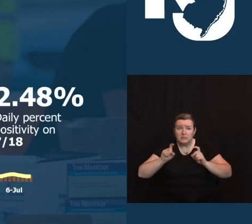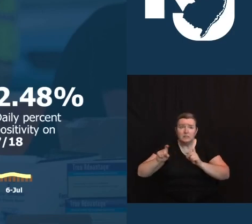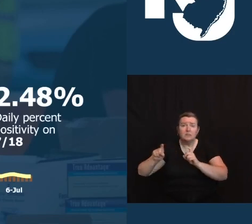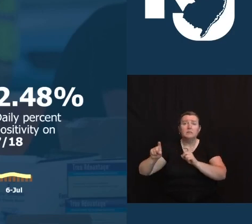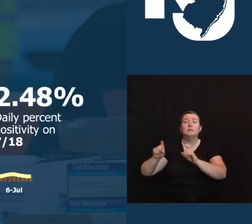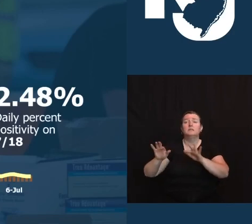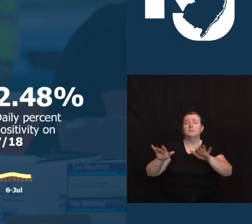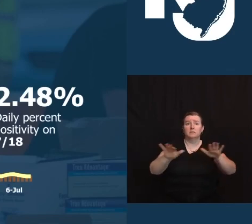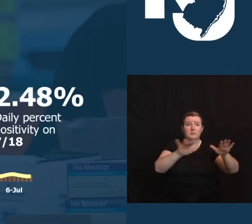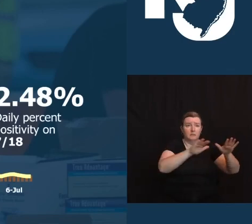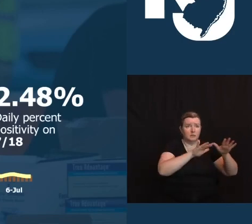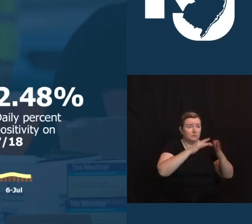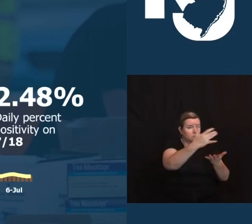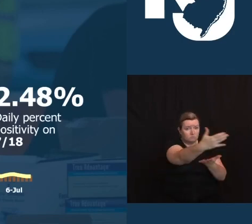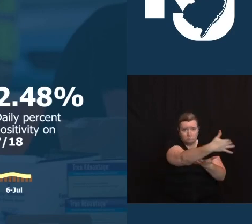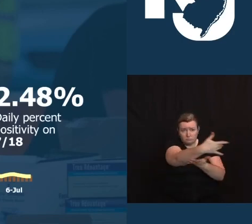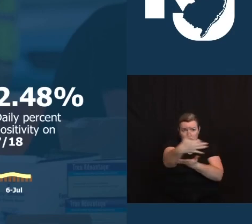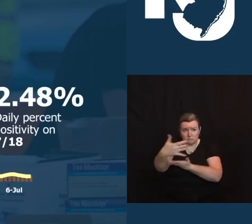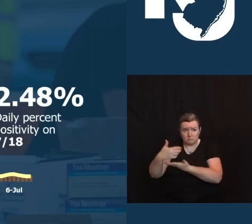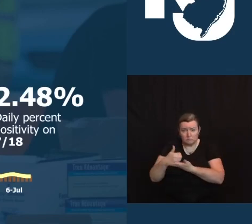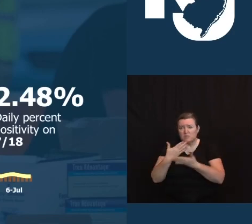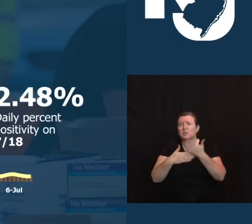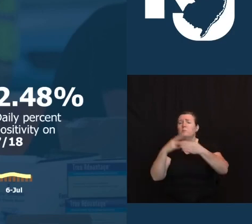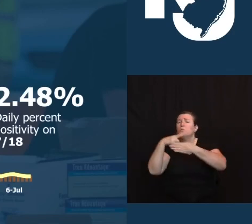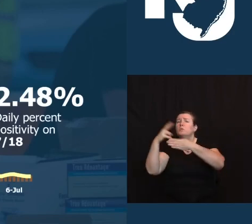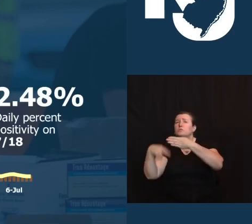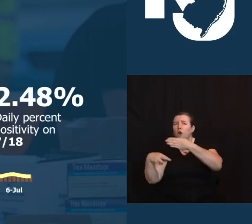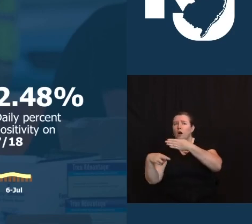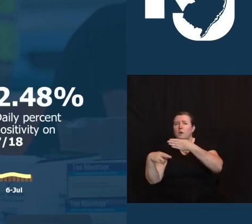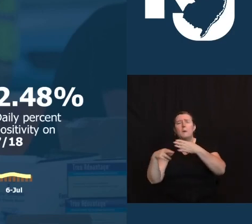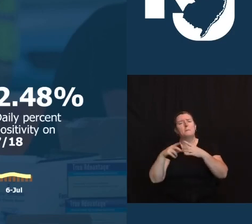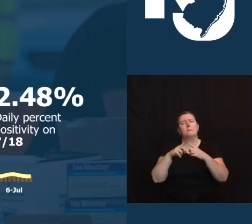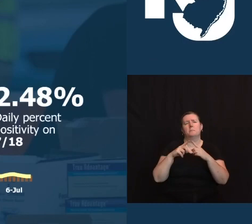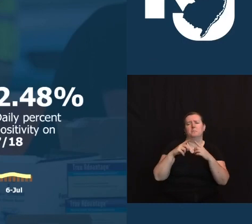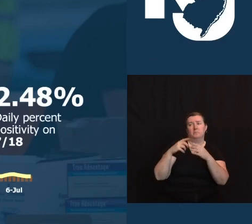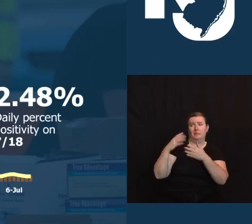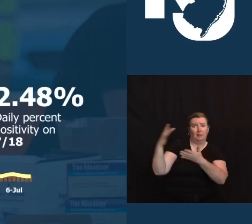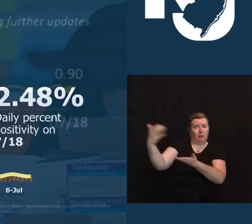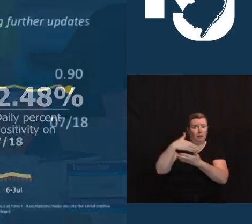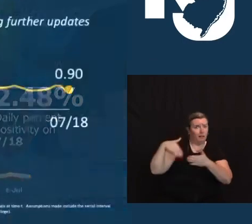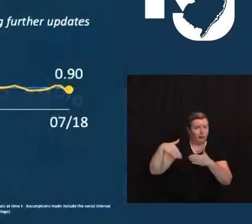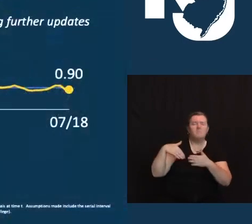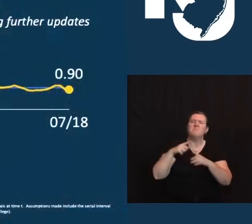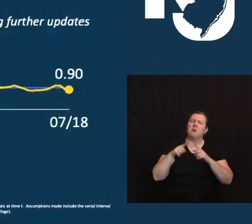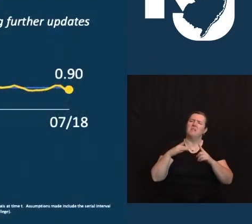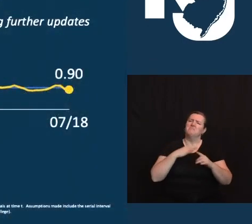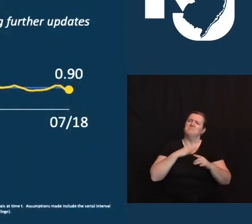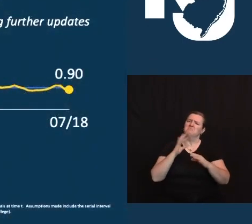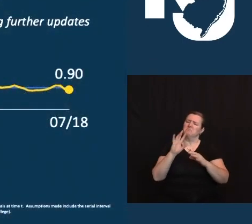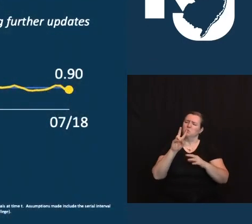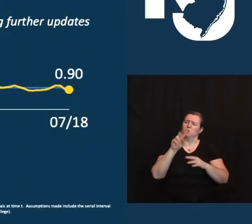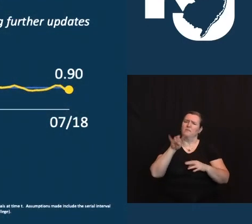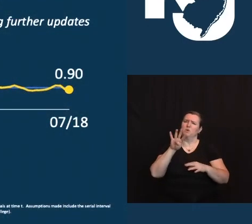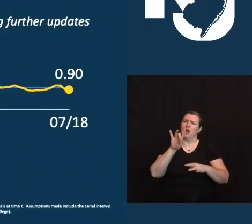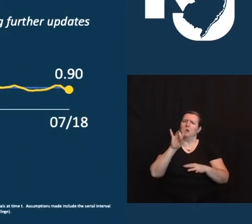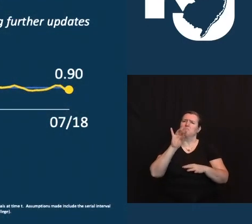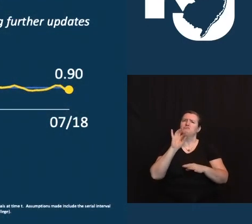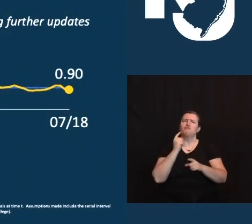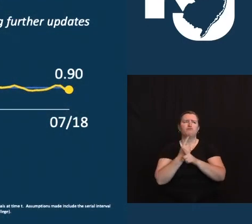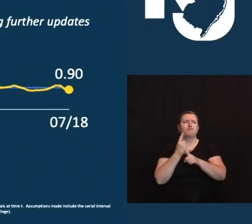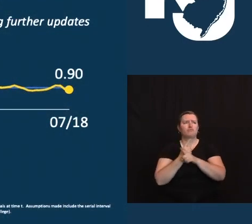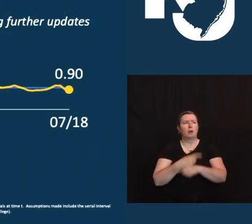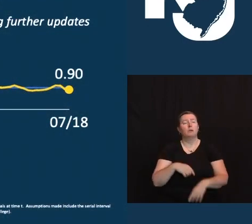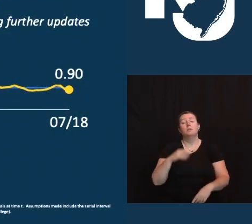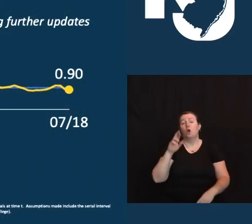data issues with would give us a result different than this. We're still showing a rate of transmission, or RT, for New Jersey